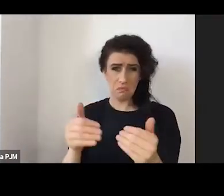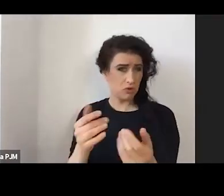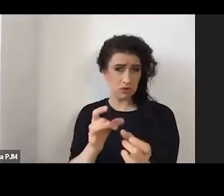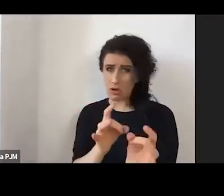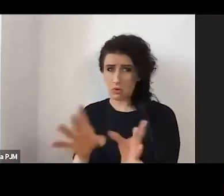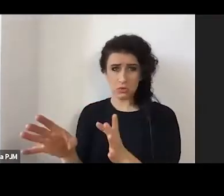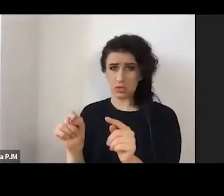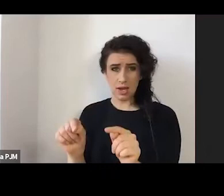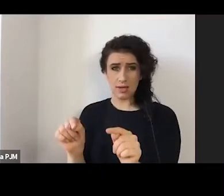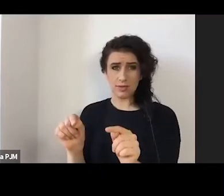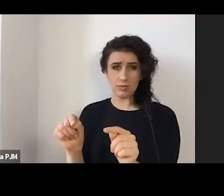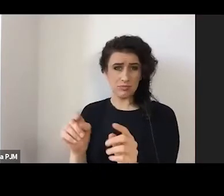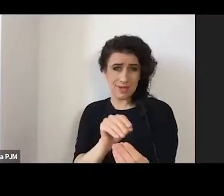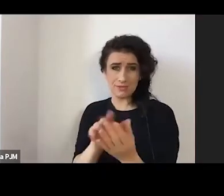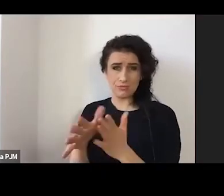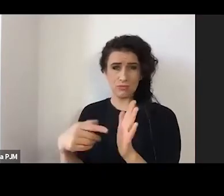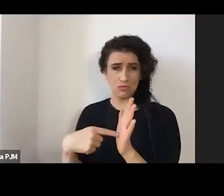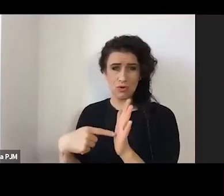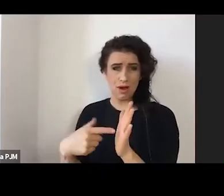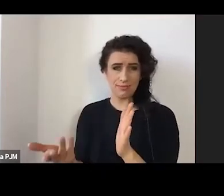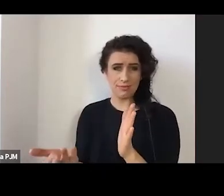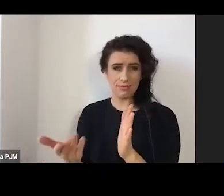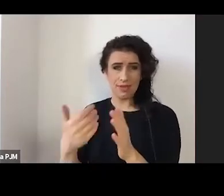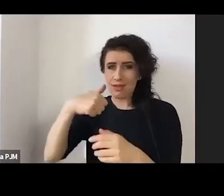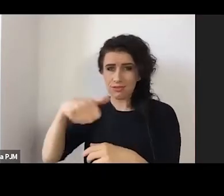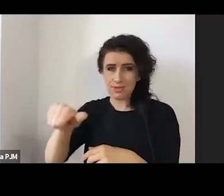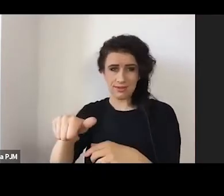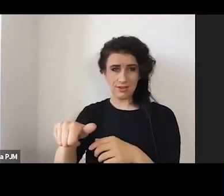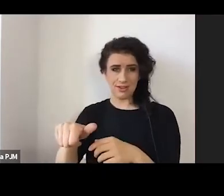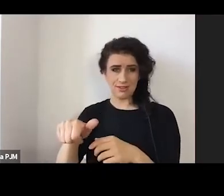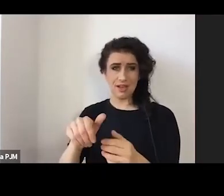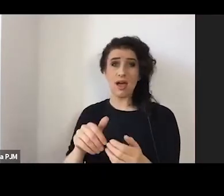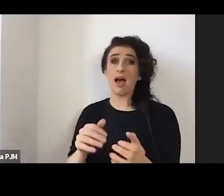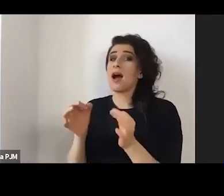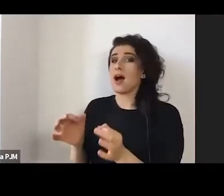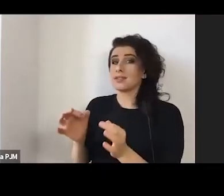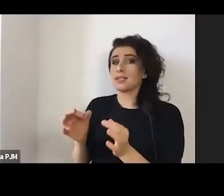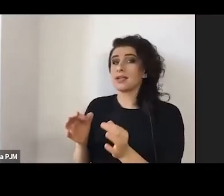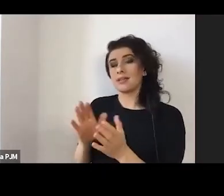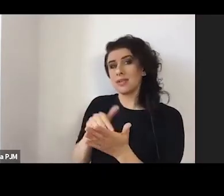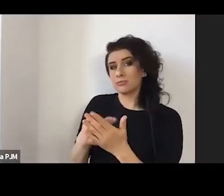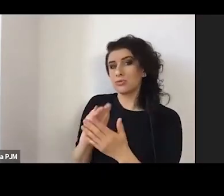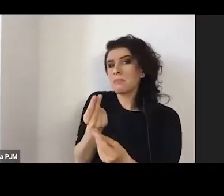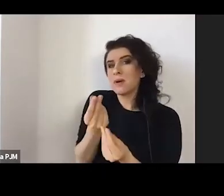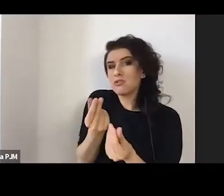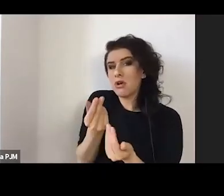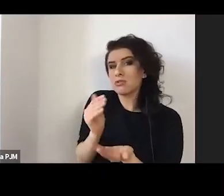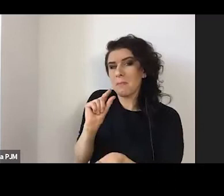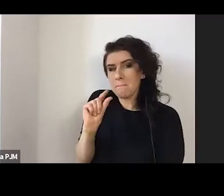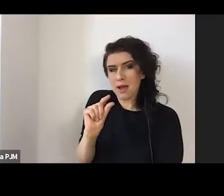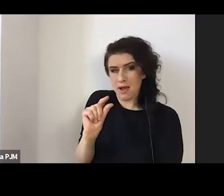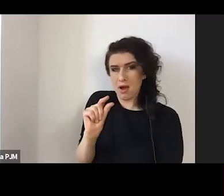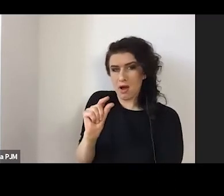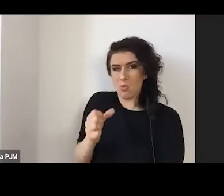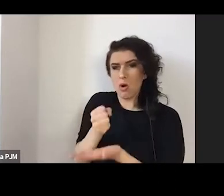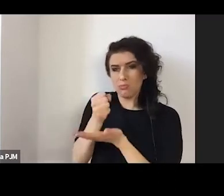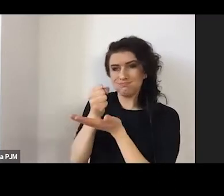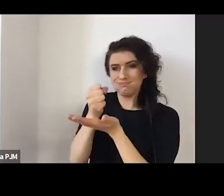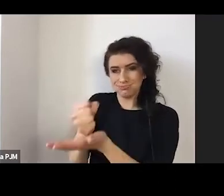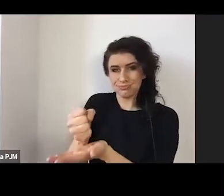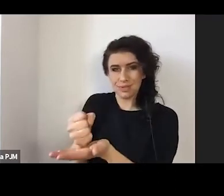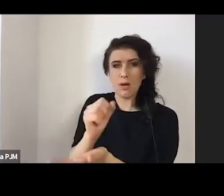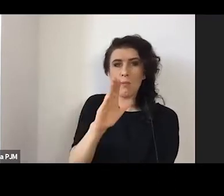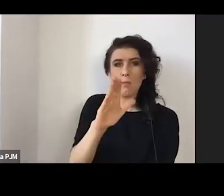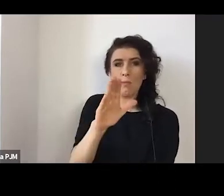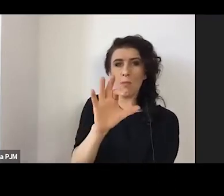Poland, but you can invest $1 in Bolivia, and in one day you can reach 2,000 people. already